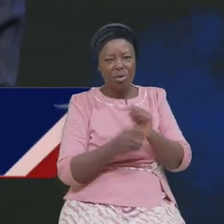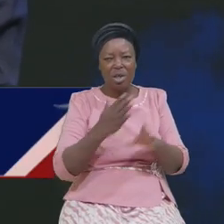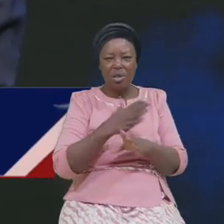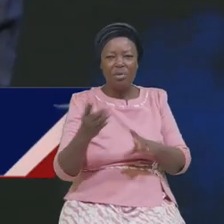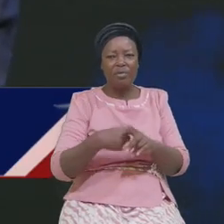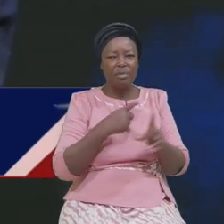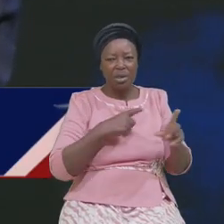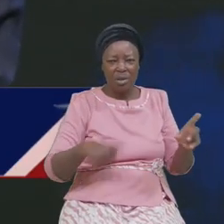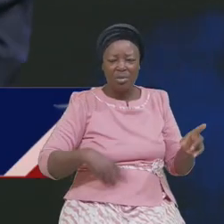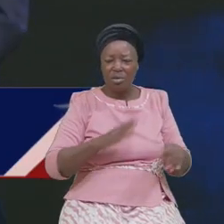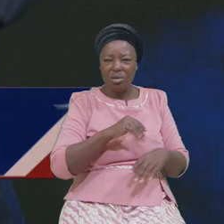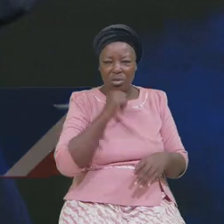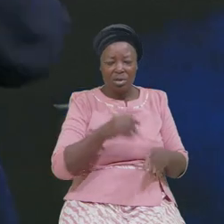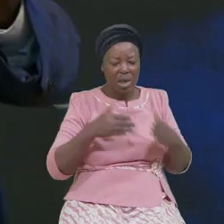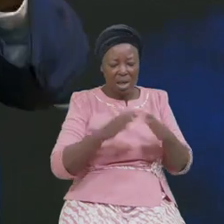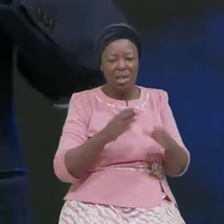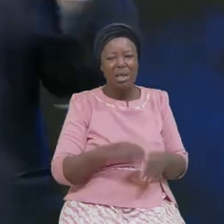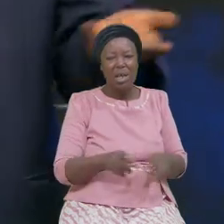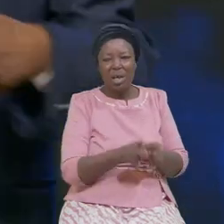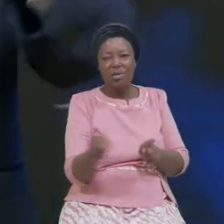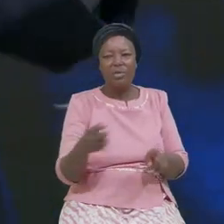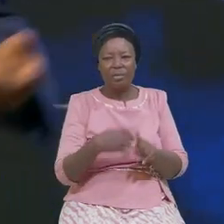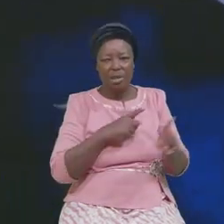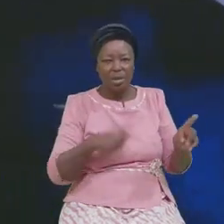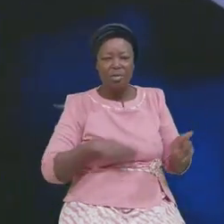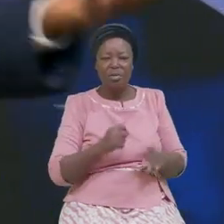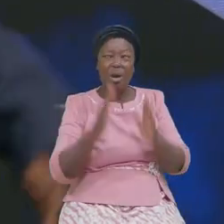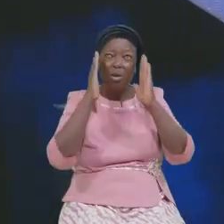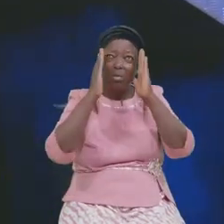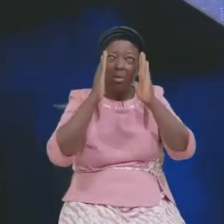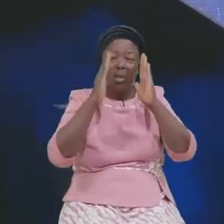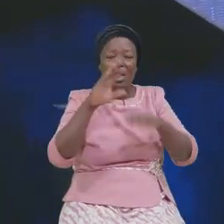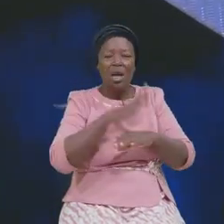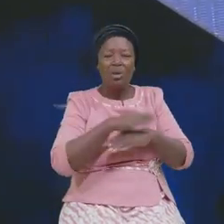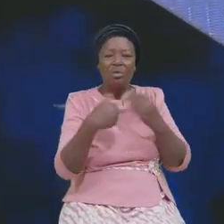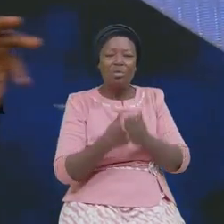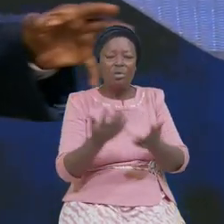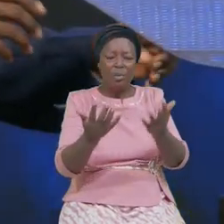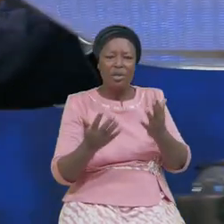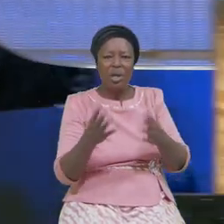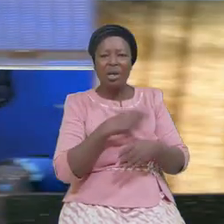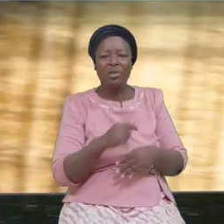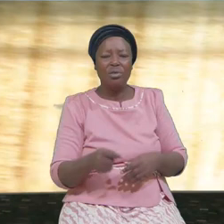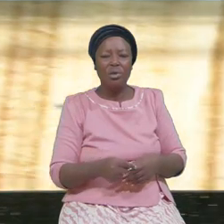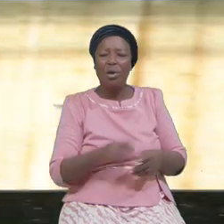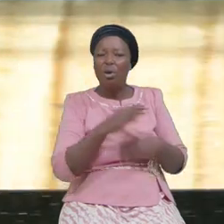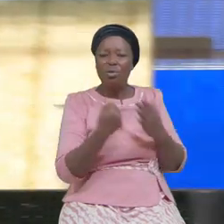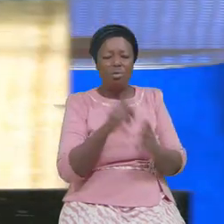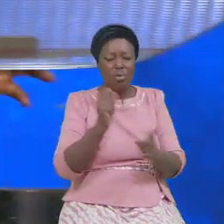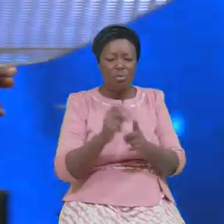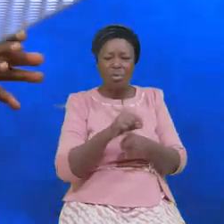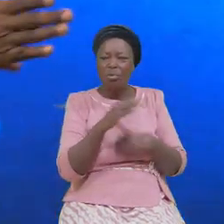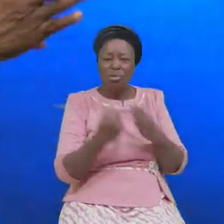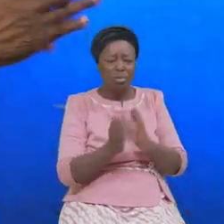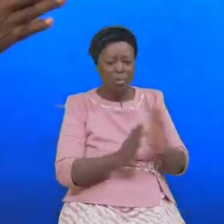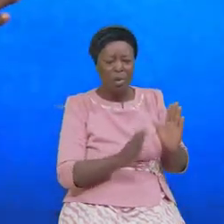astray away from the Lord. Your concentration, your passion, your desire, your goal, your ambition does